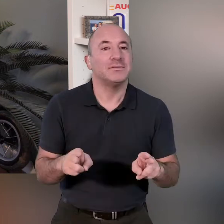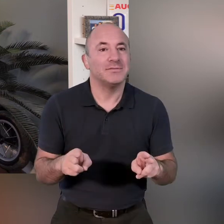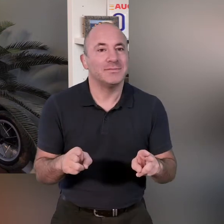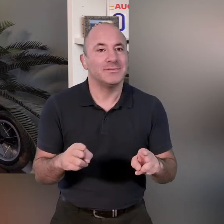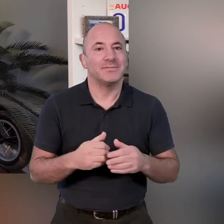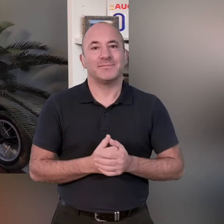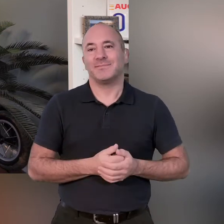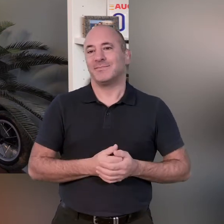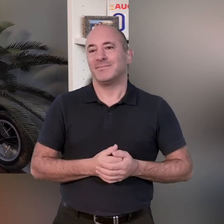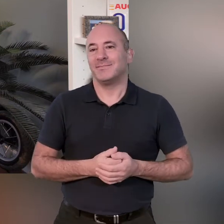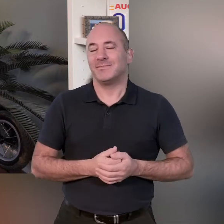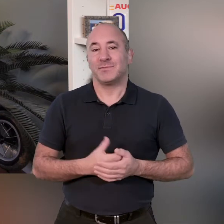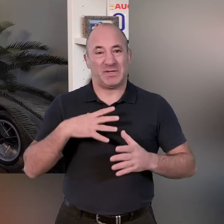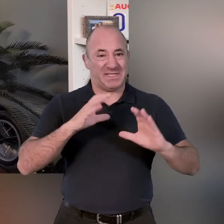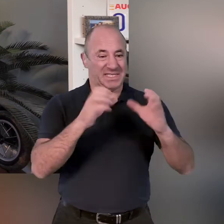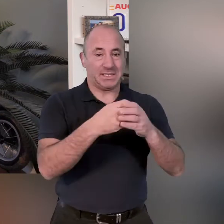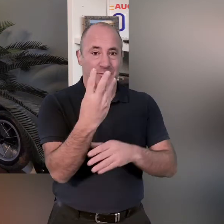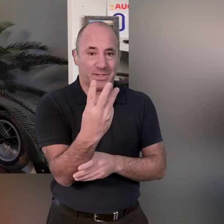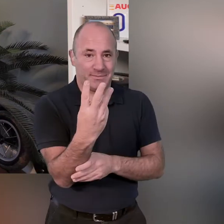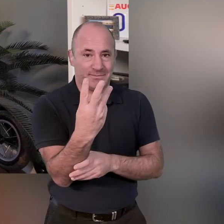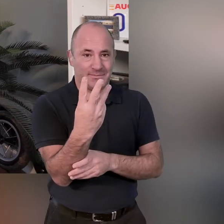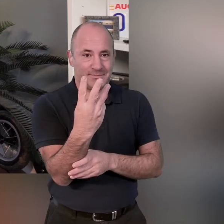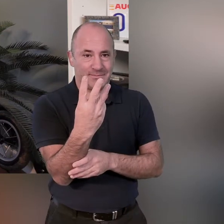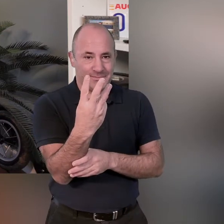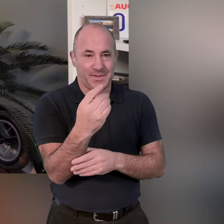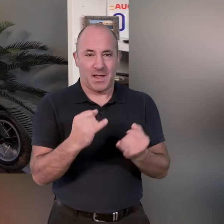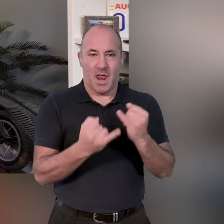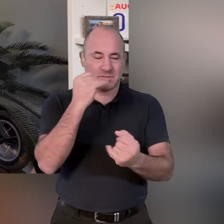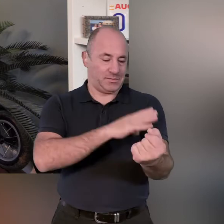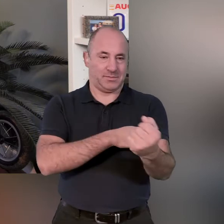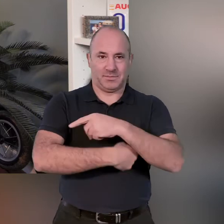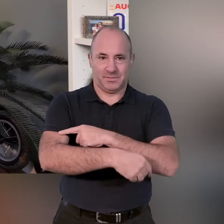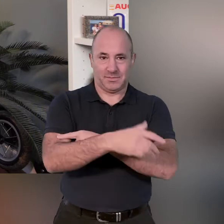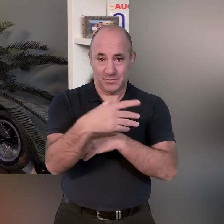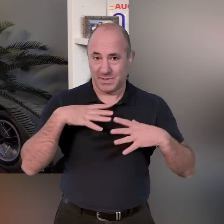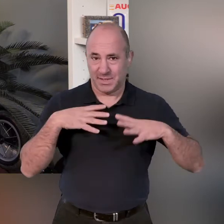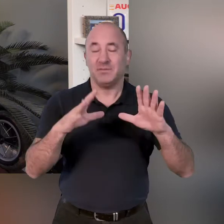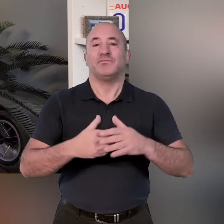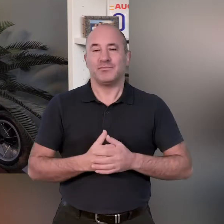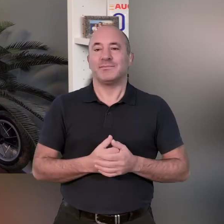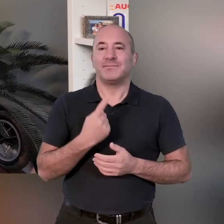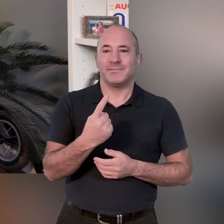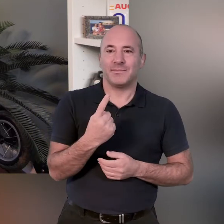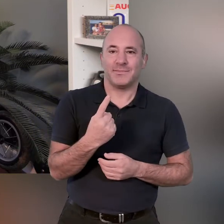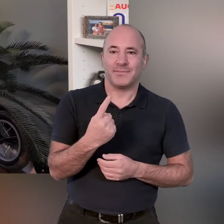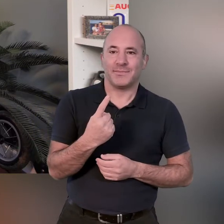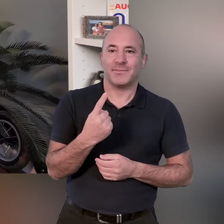rest. Ready for set number 3 and the last set here of bicep curls? Are we ready? Off we go.